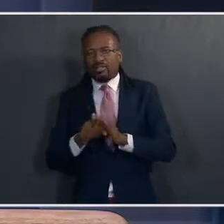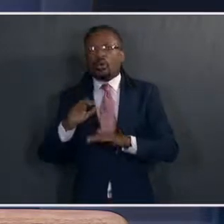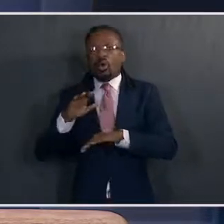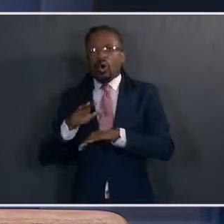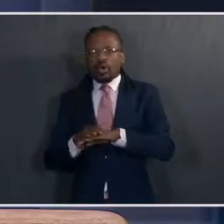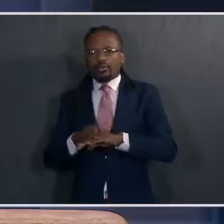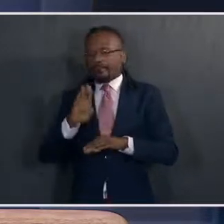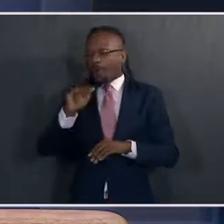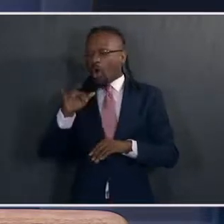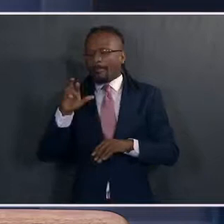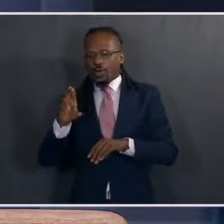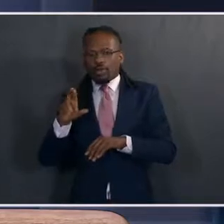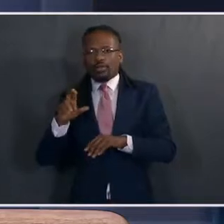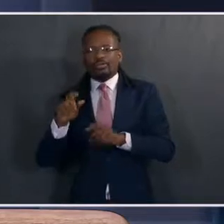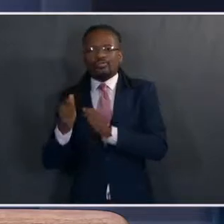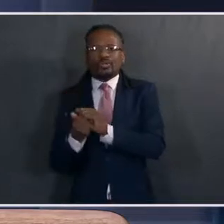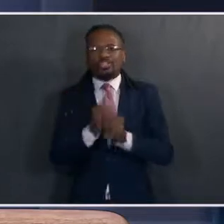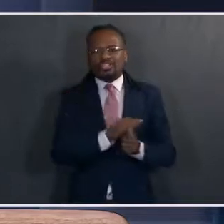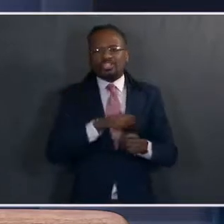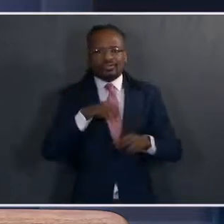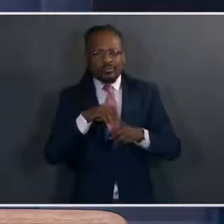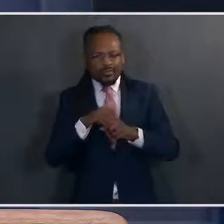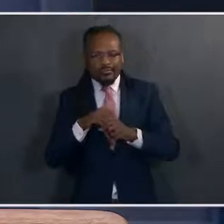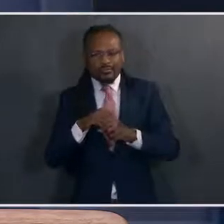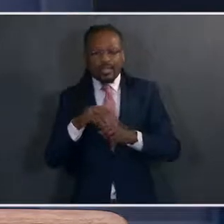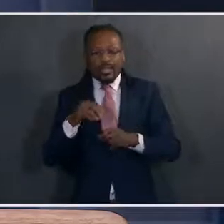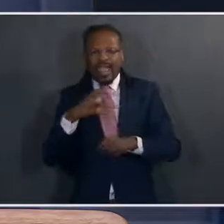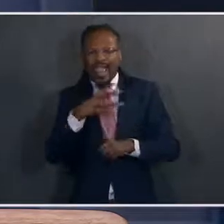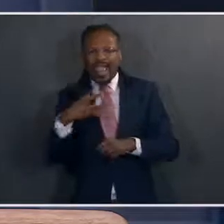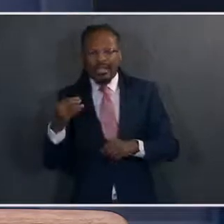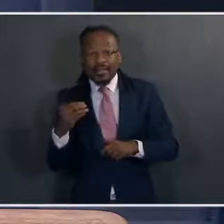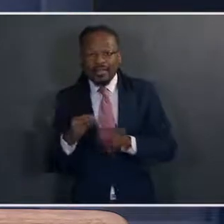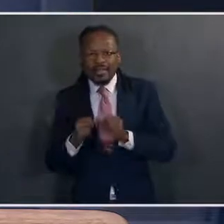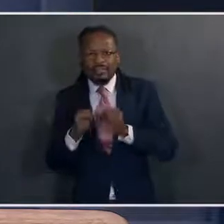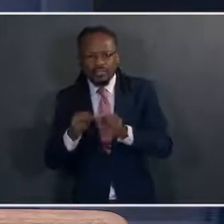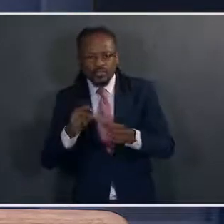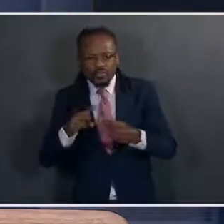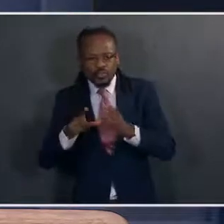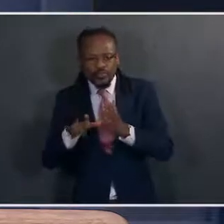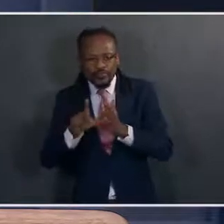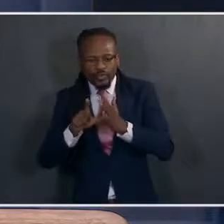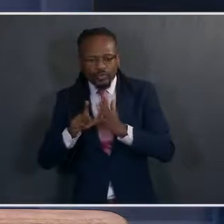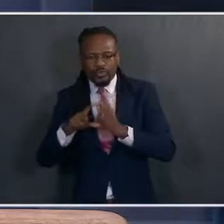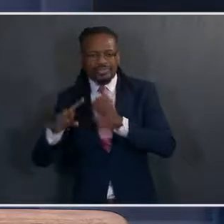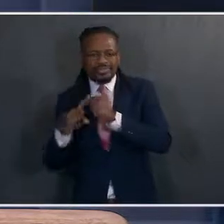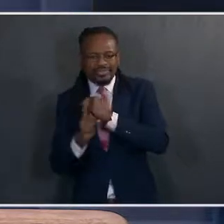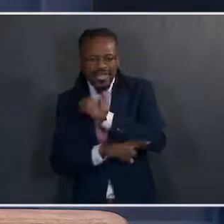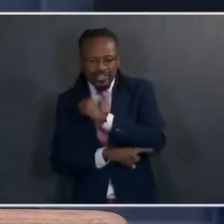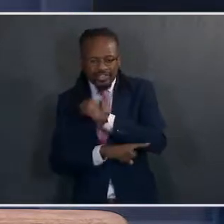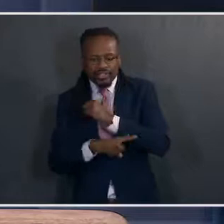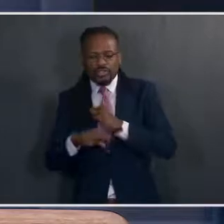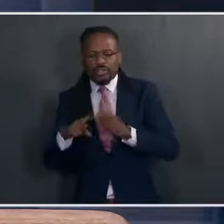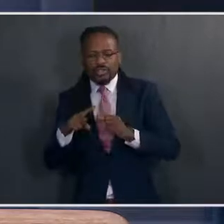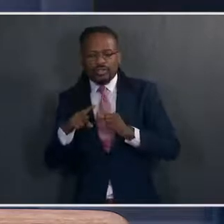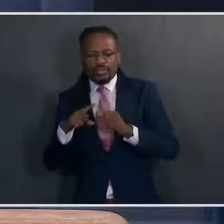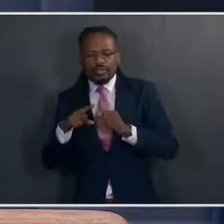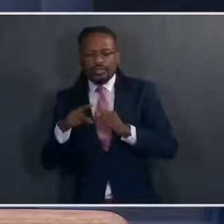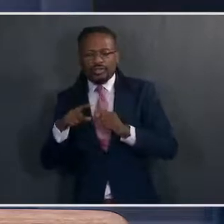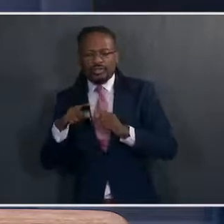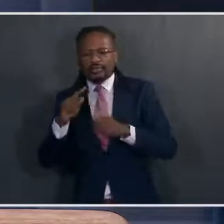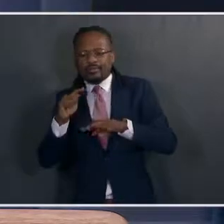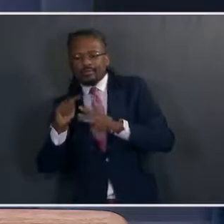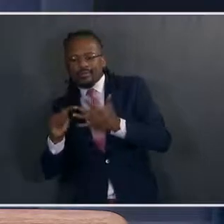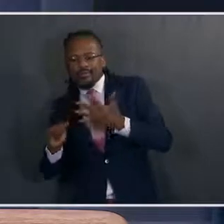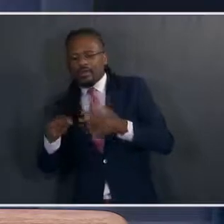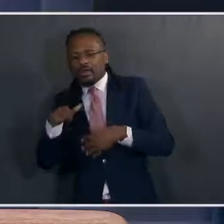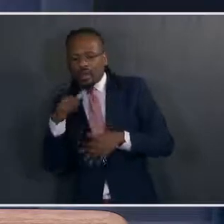transition to democracy and the rule of law. We're continuing to review our sanctions authorities and other options. It is